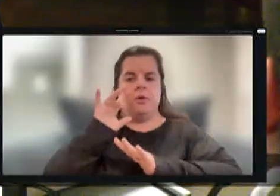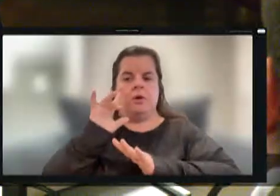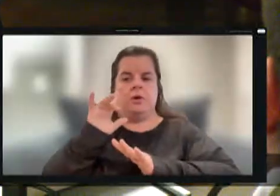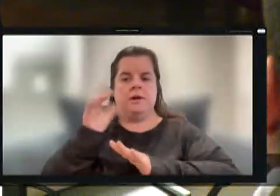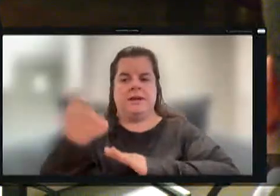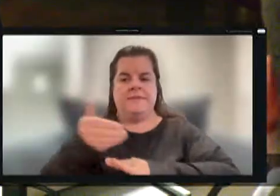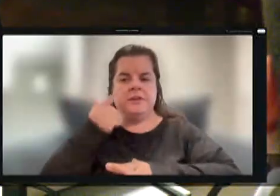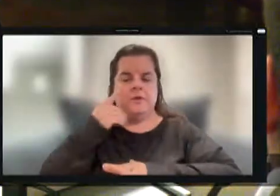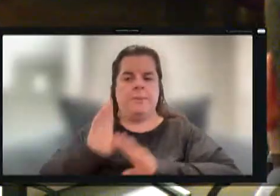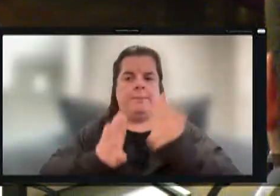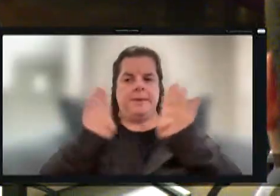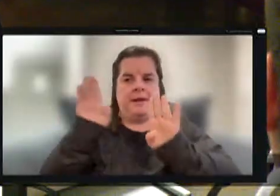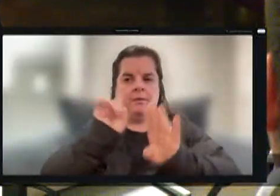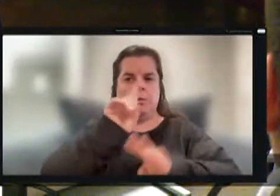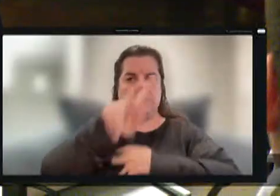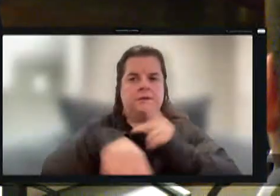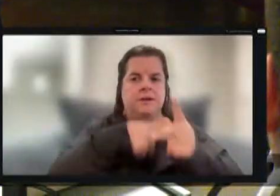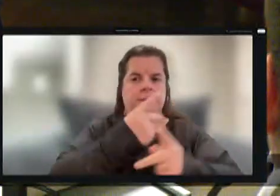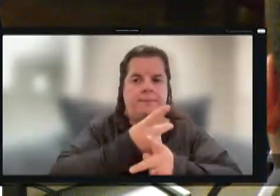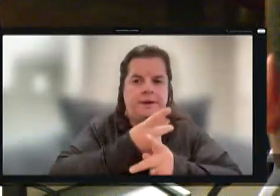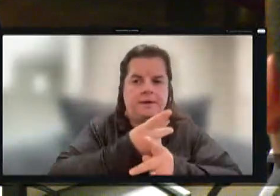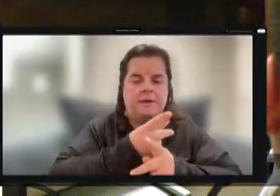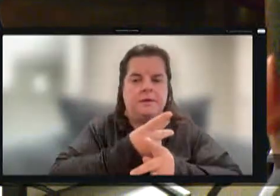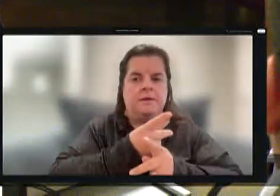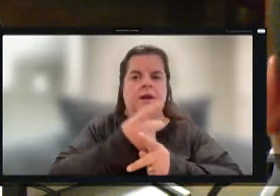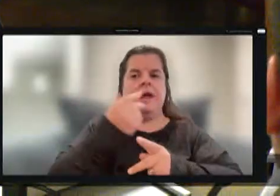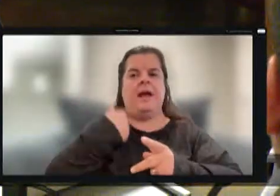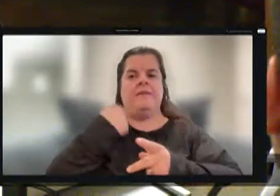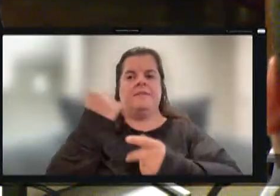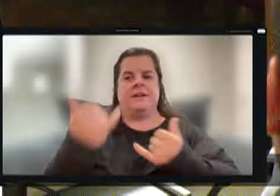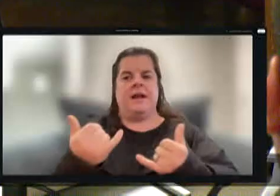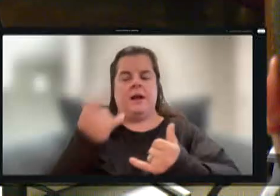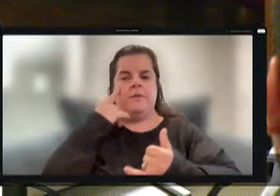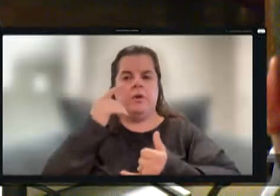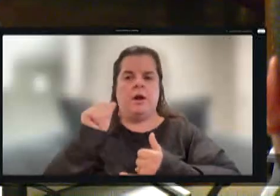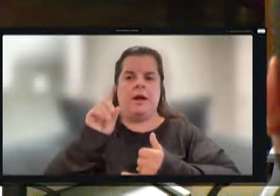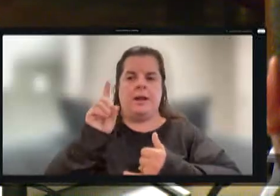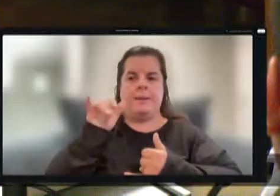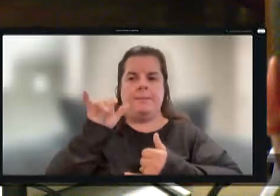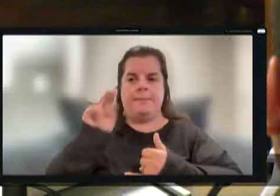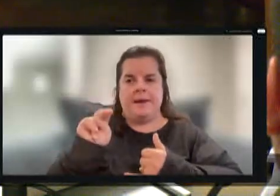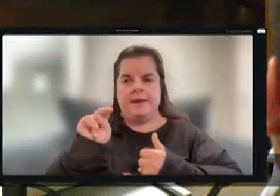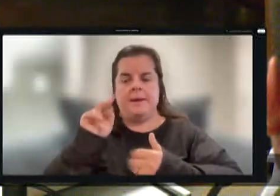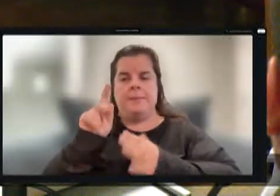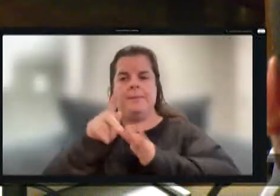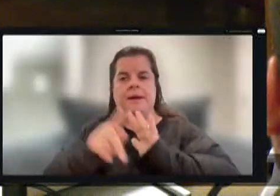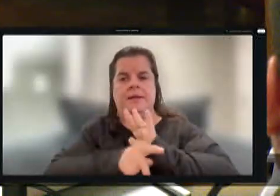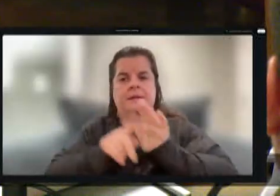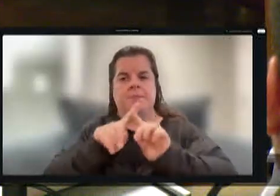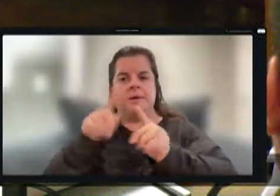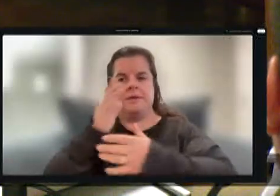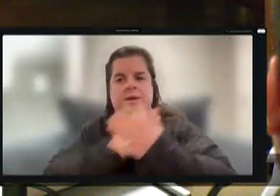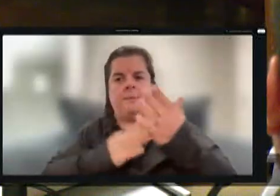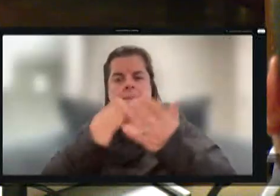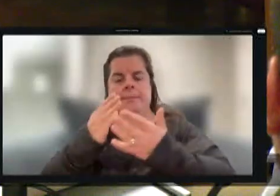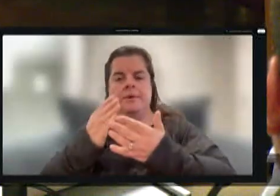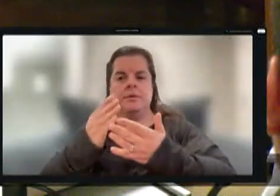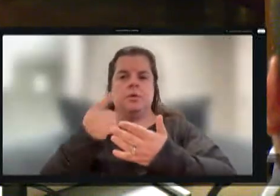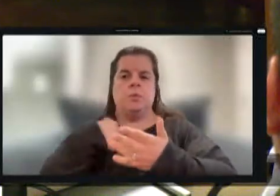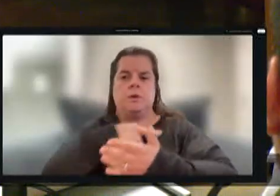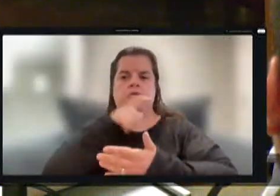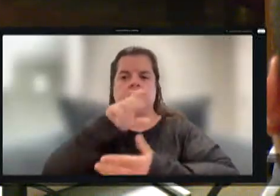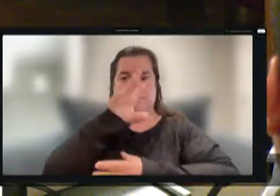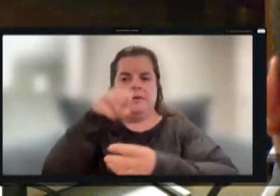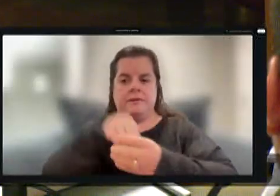which is just one type of solicitation. So we have that now as administrative policy, but there are components of that we should be integrating into our